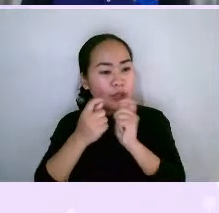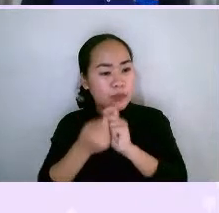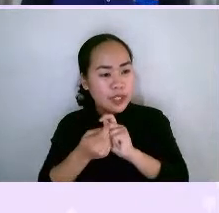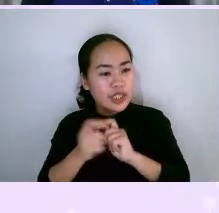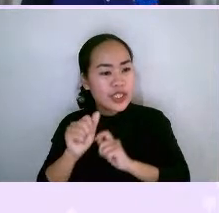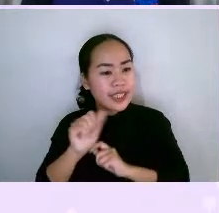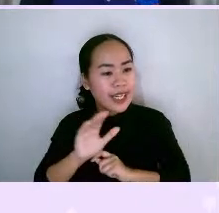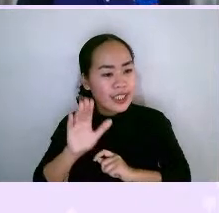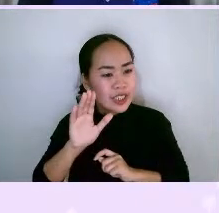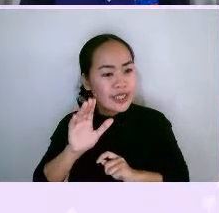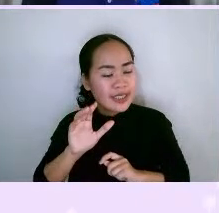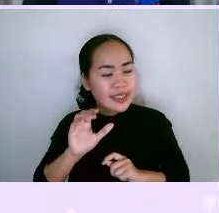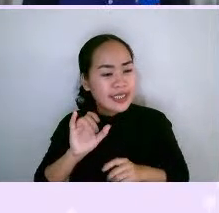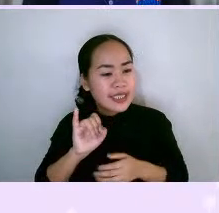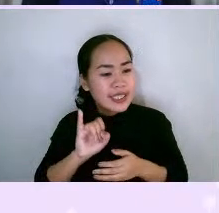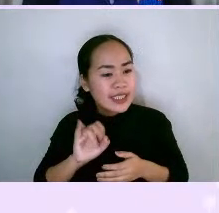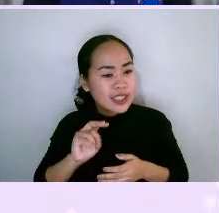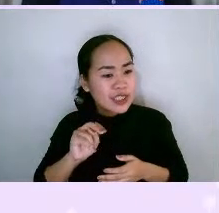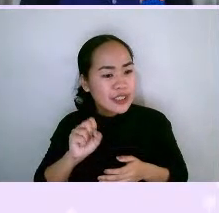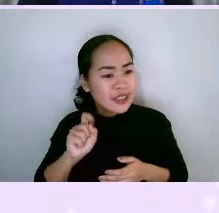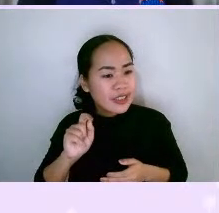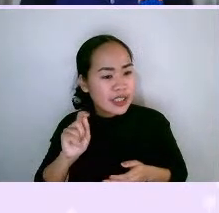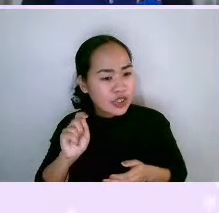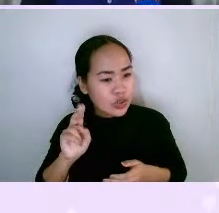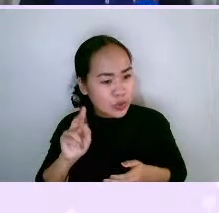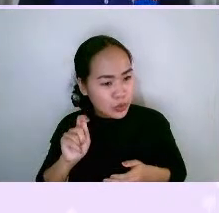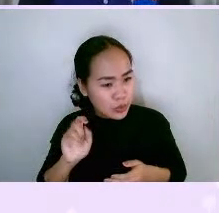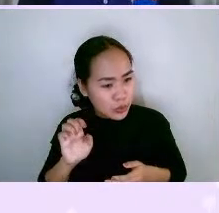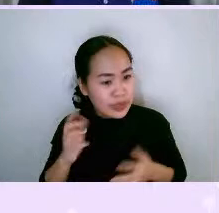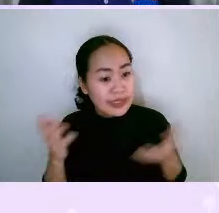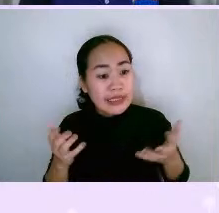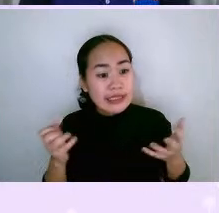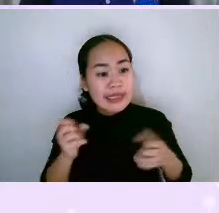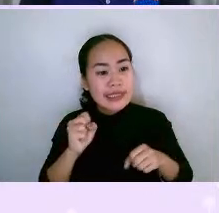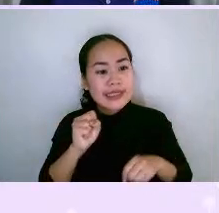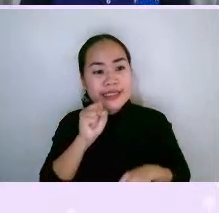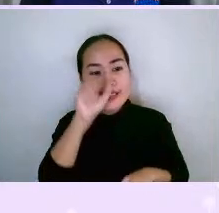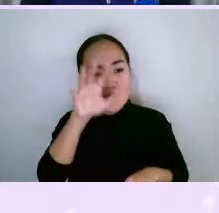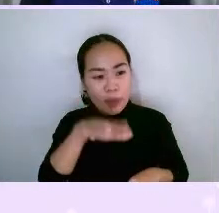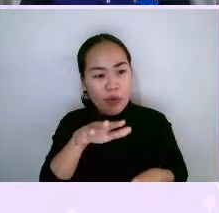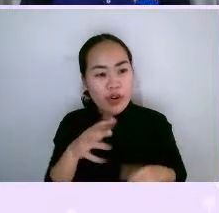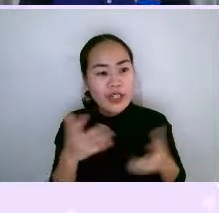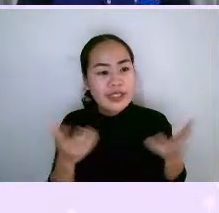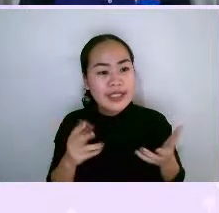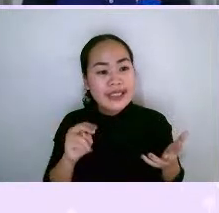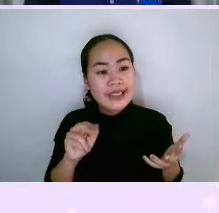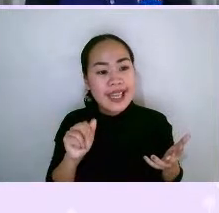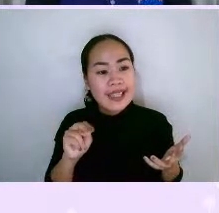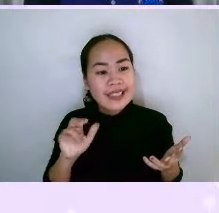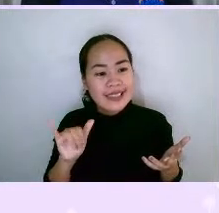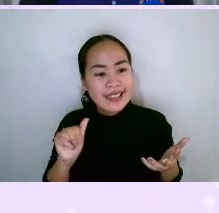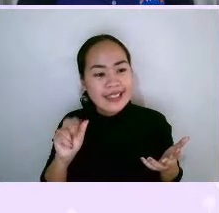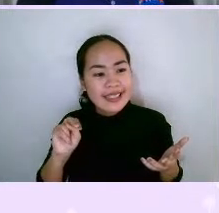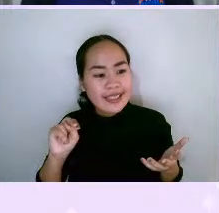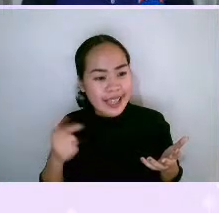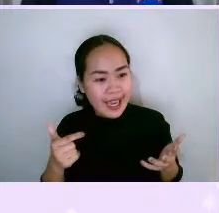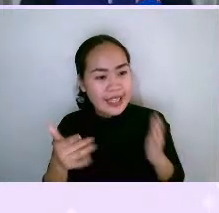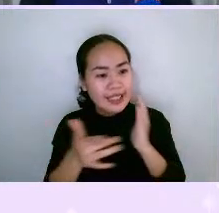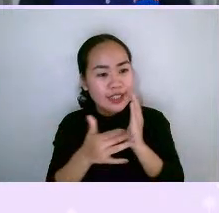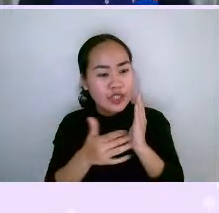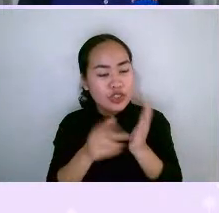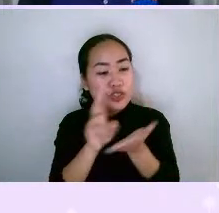Digital Transformation sa Singapore. At ilang executive classes rin sa Nanyang Technological University. Her